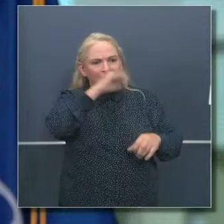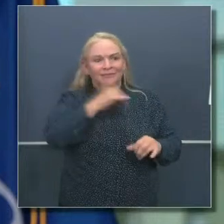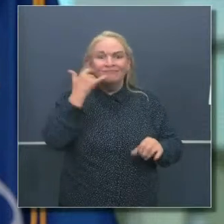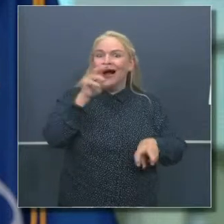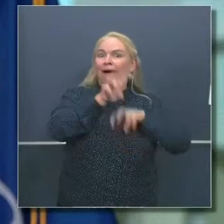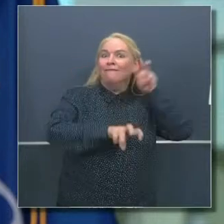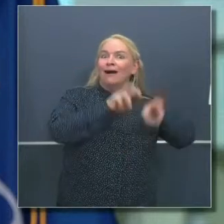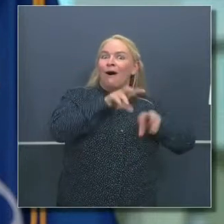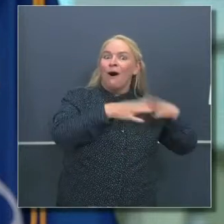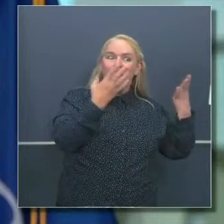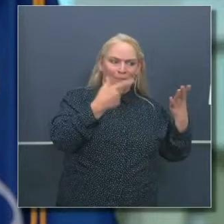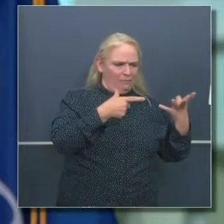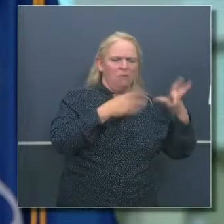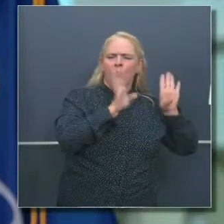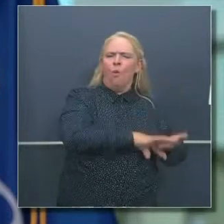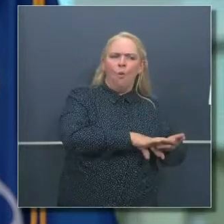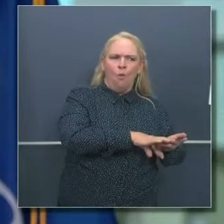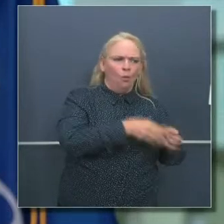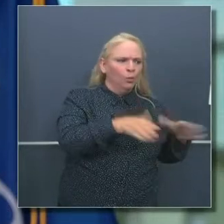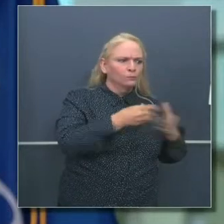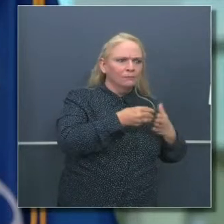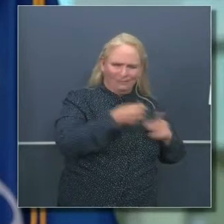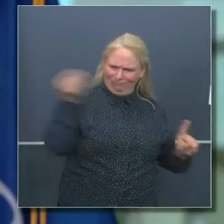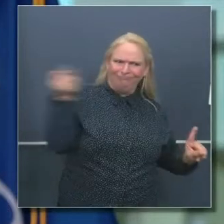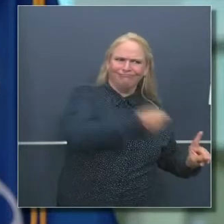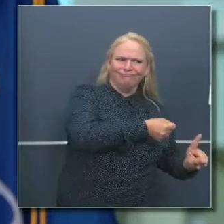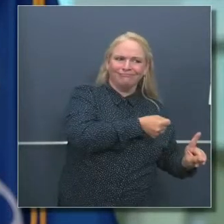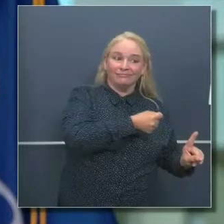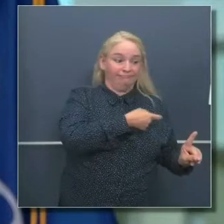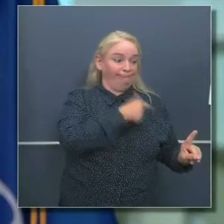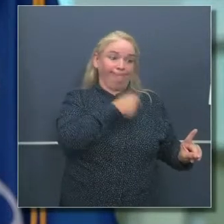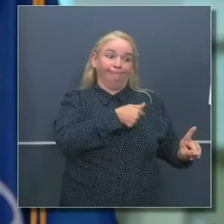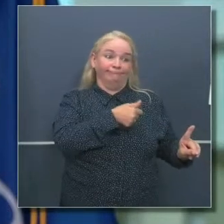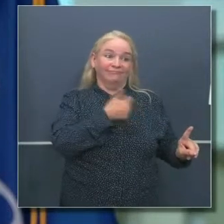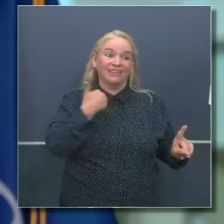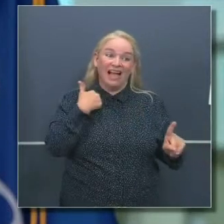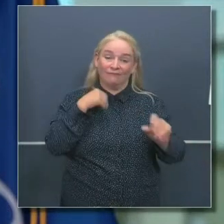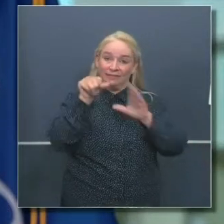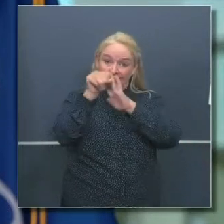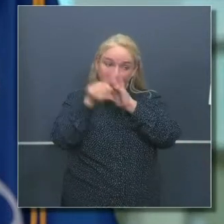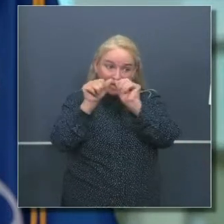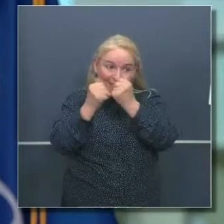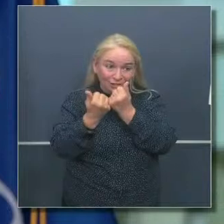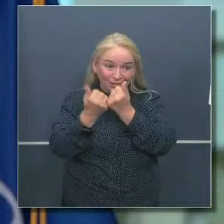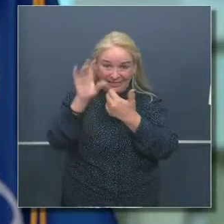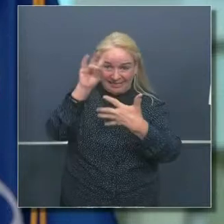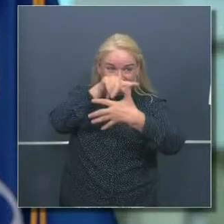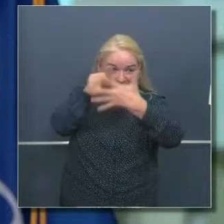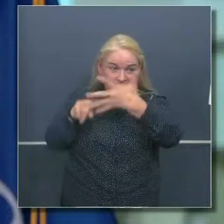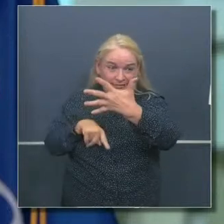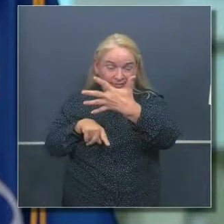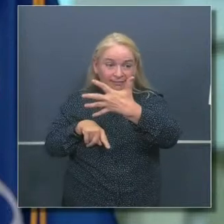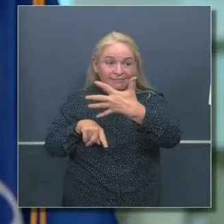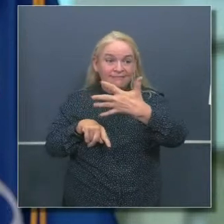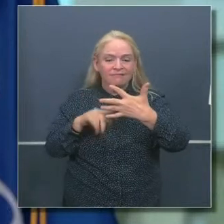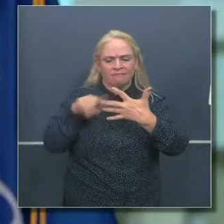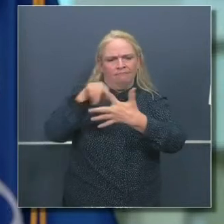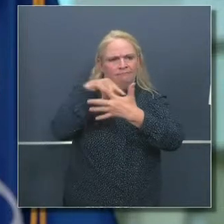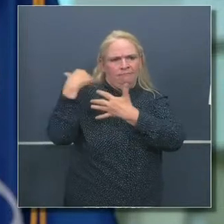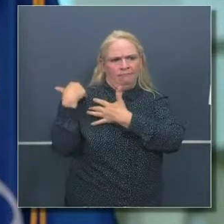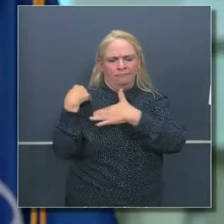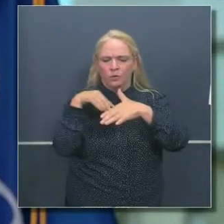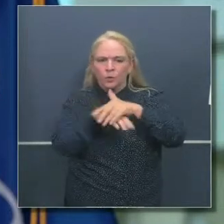now sent out teams. These teams are teams that systemically are going to integrate